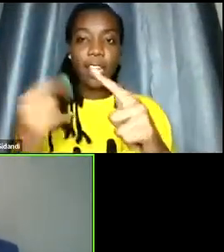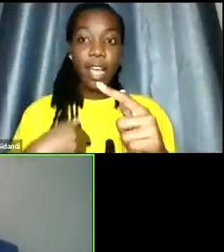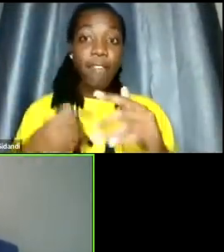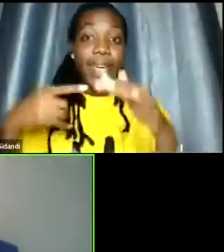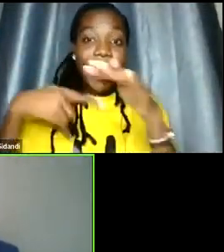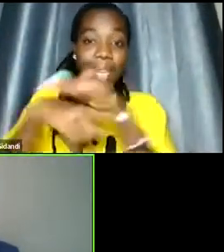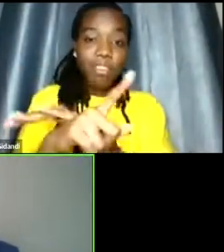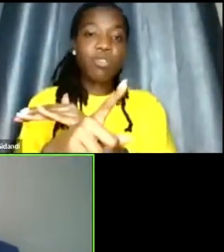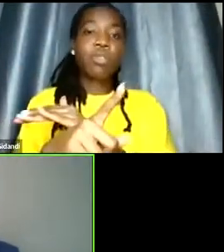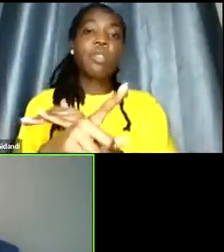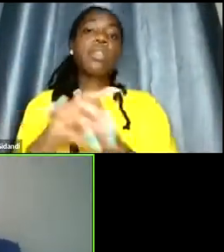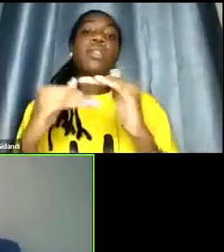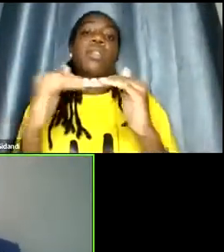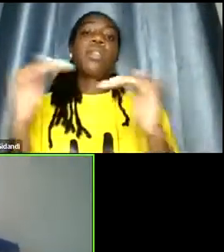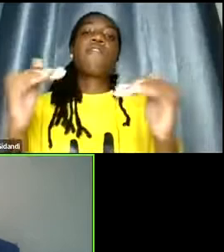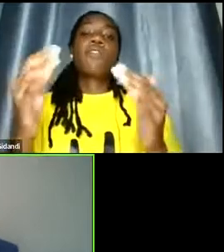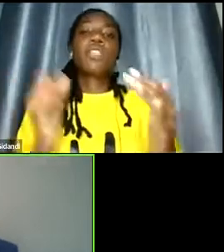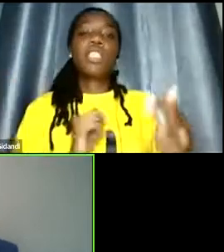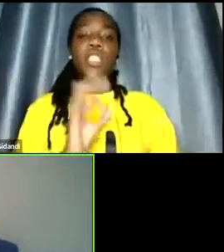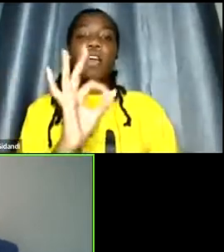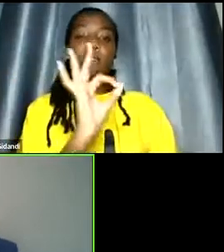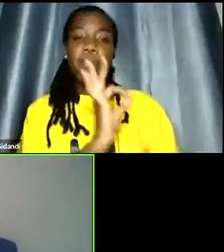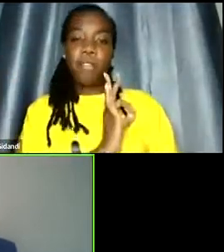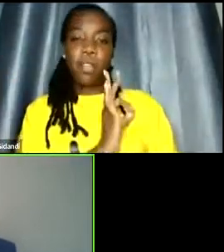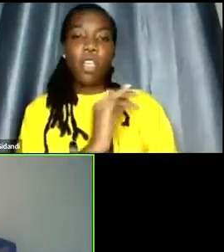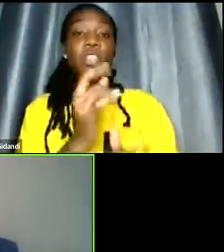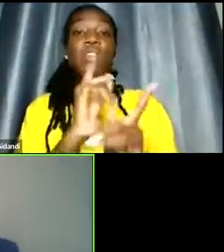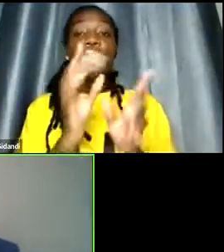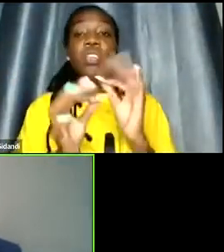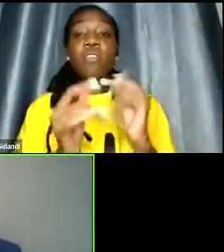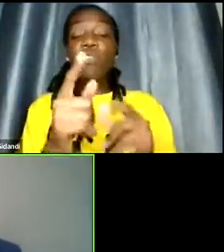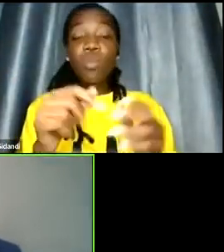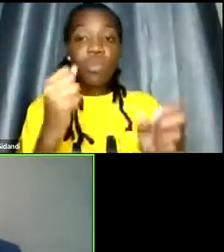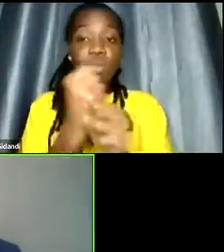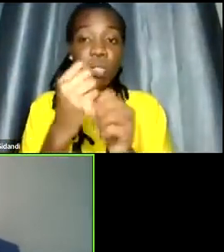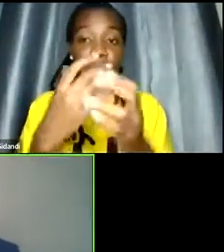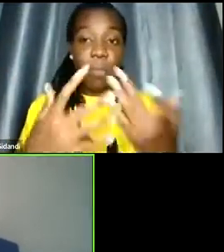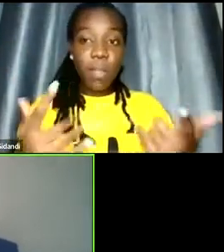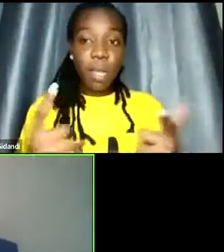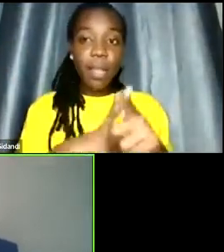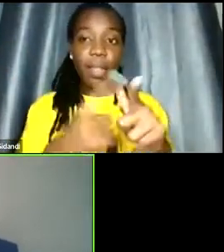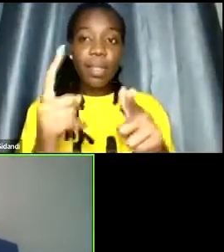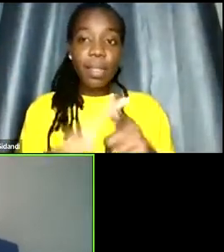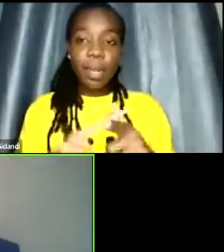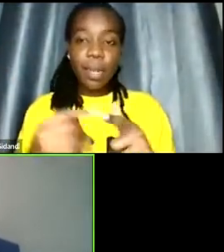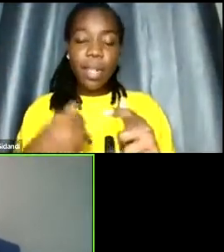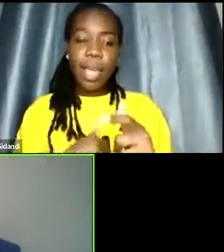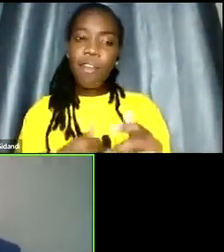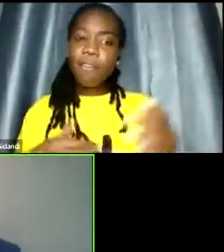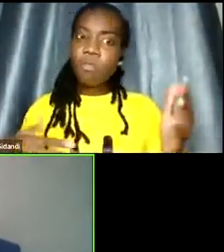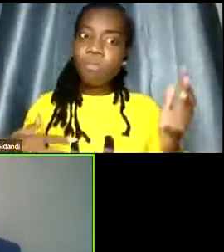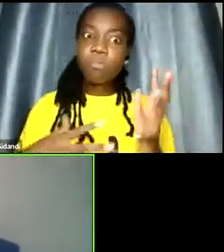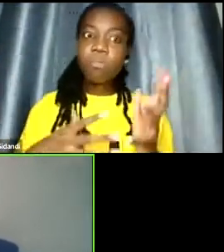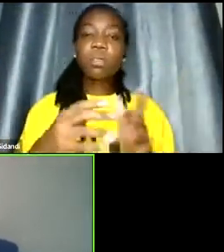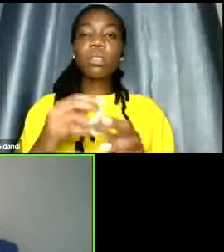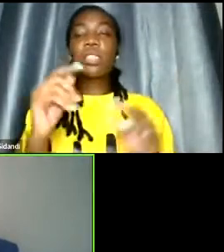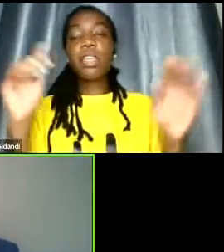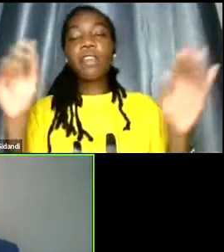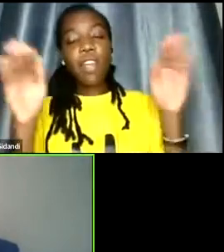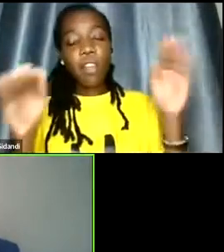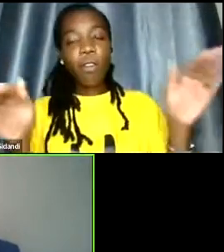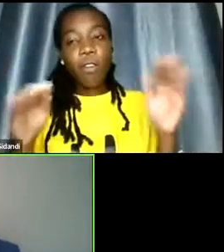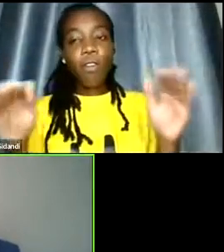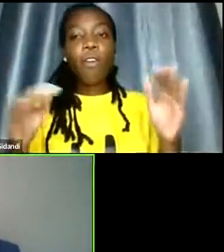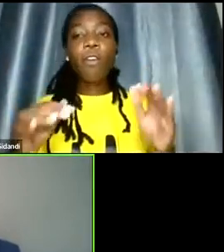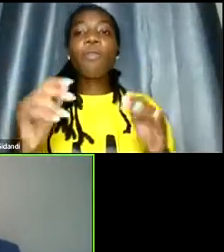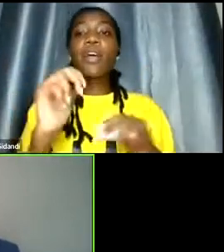staff. So let me give you a typical example from banking. Every one of us has interacted with a bank or with a Safaricom agent or mobile money